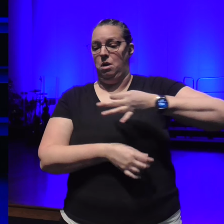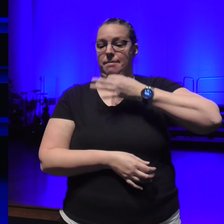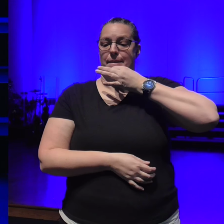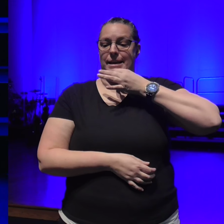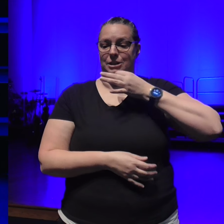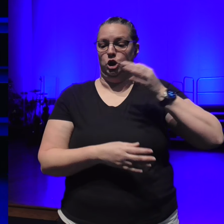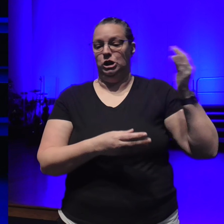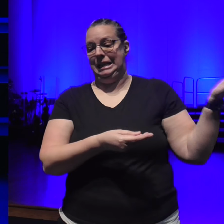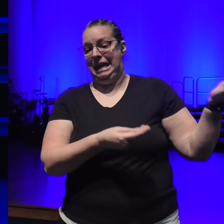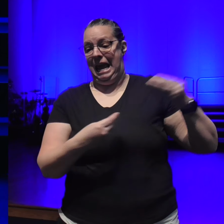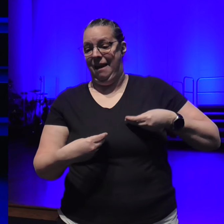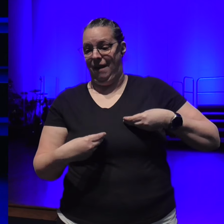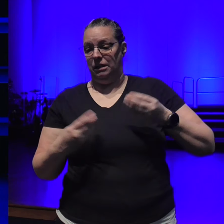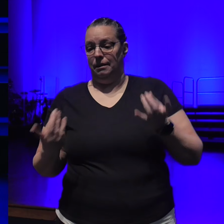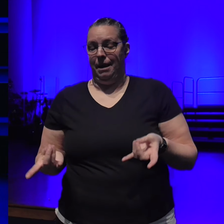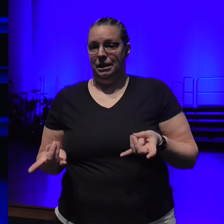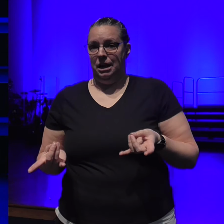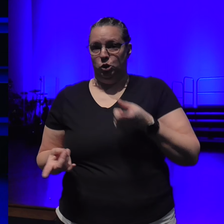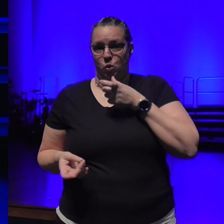us the gift of meditation?